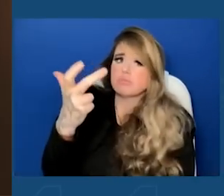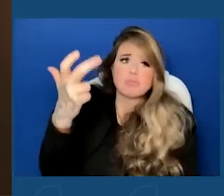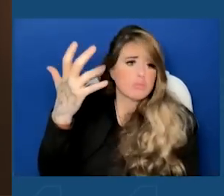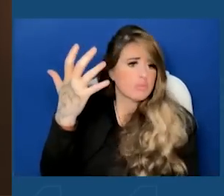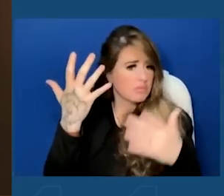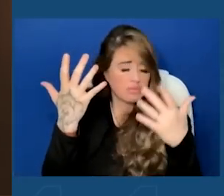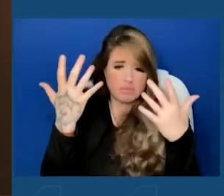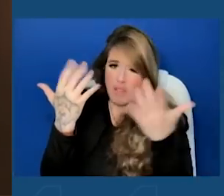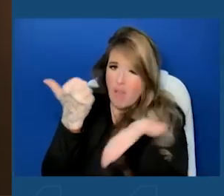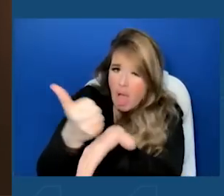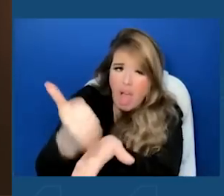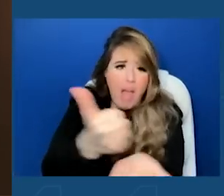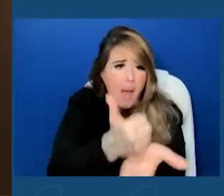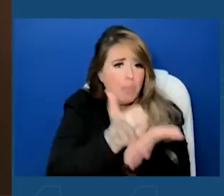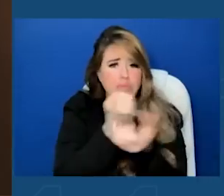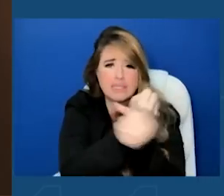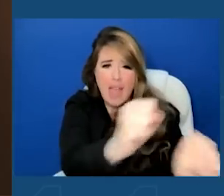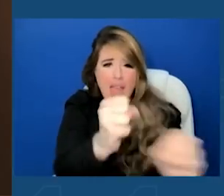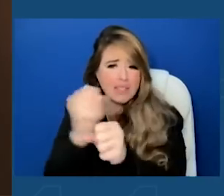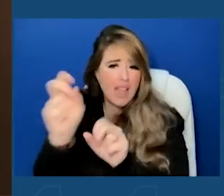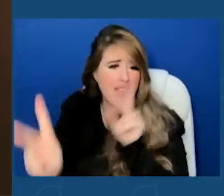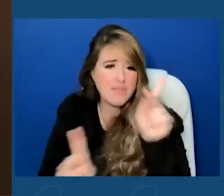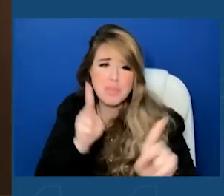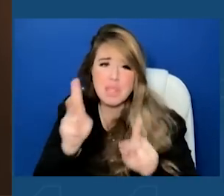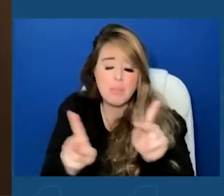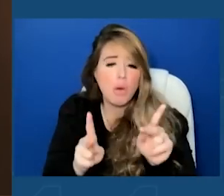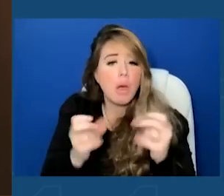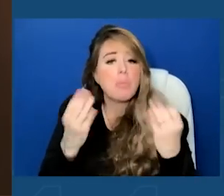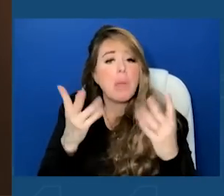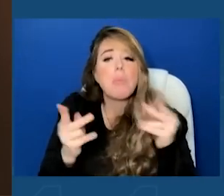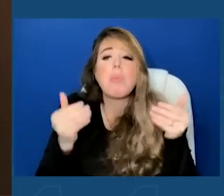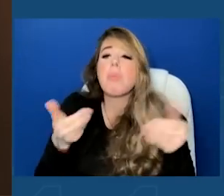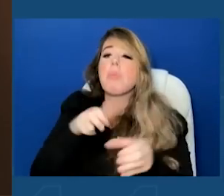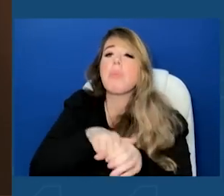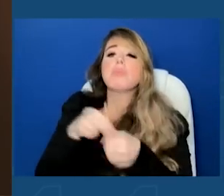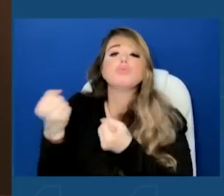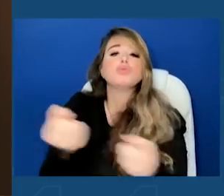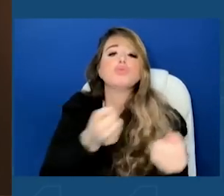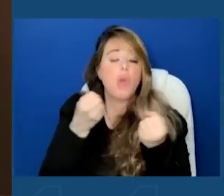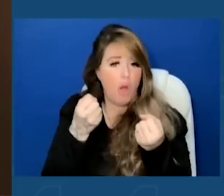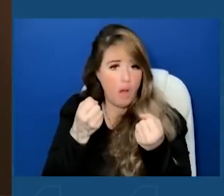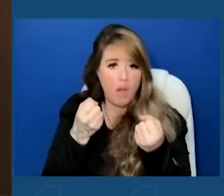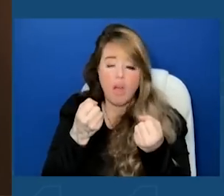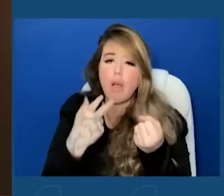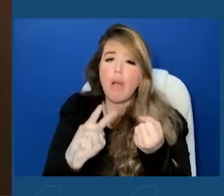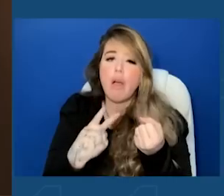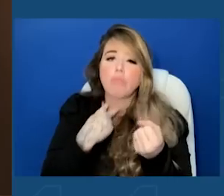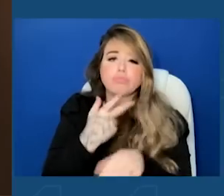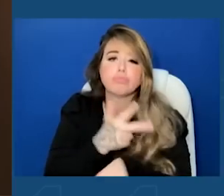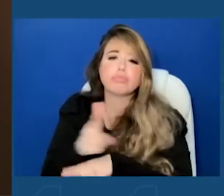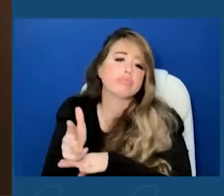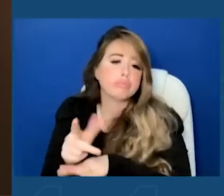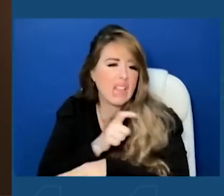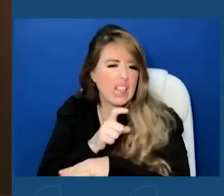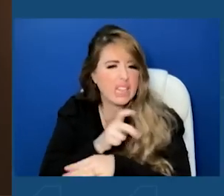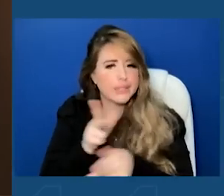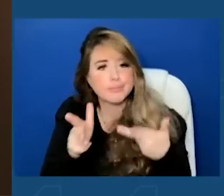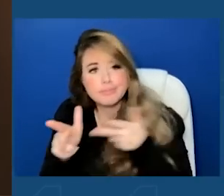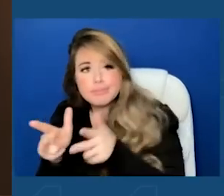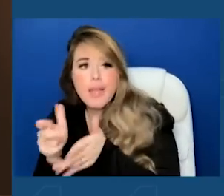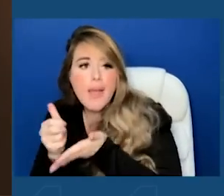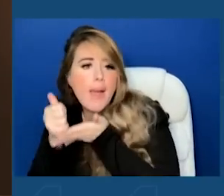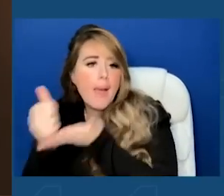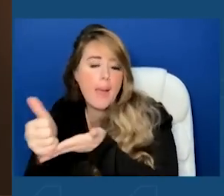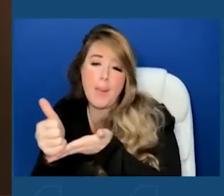rescues and have rescued many stranded motorists in the city of Buffalo. In some of these